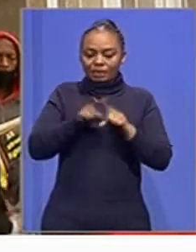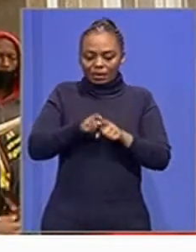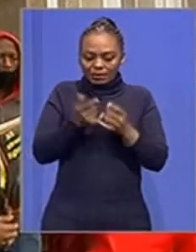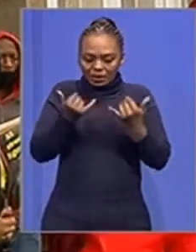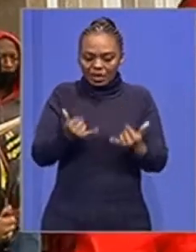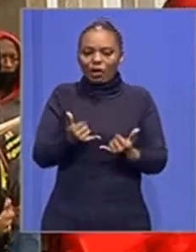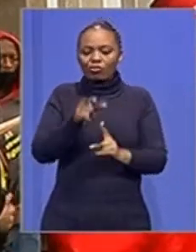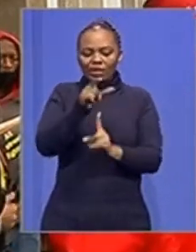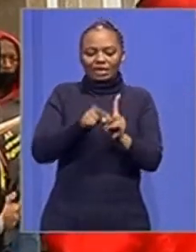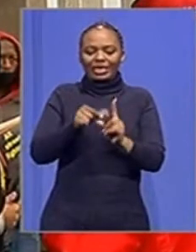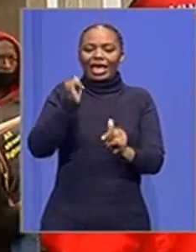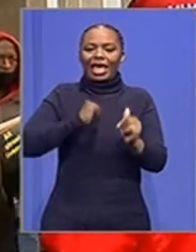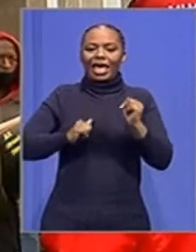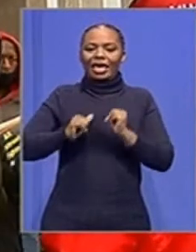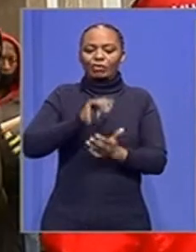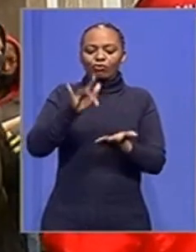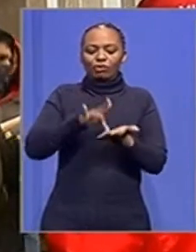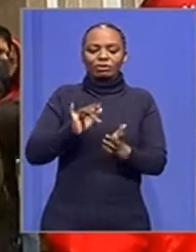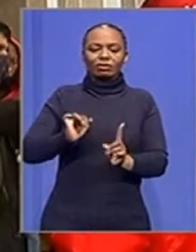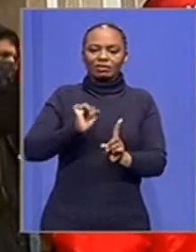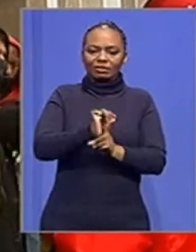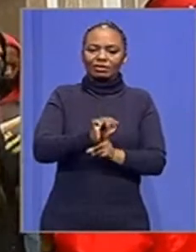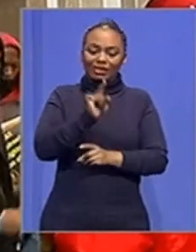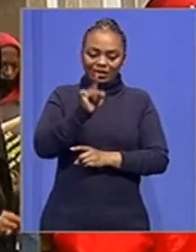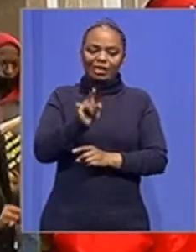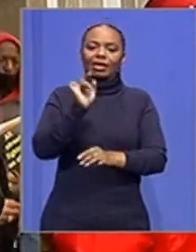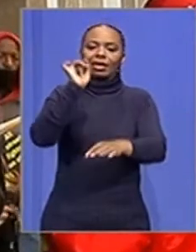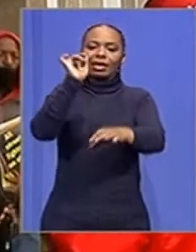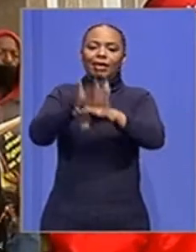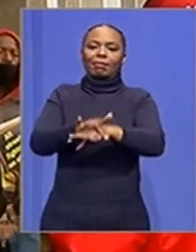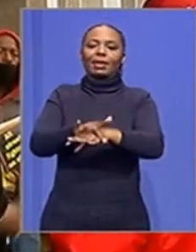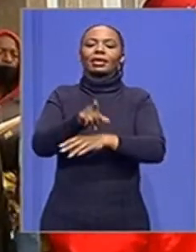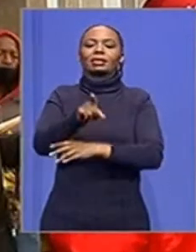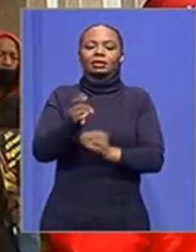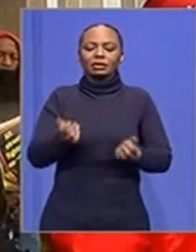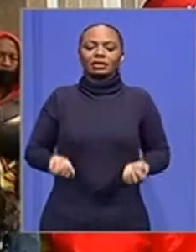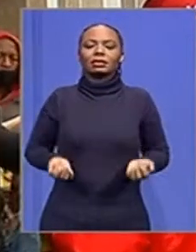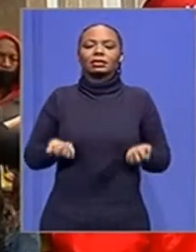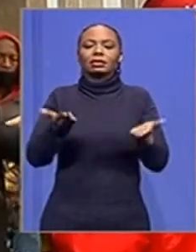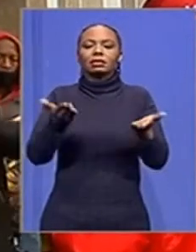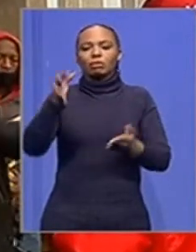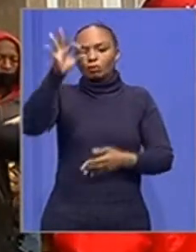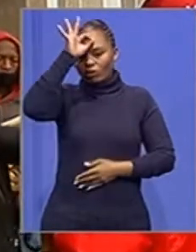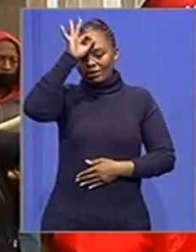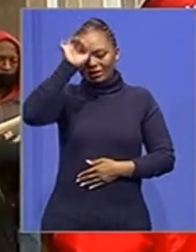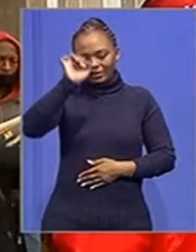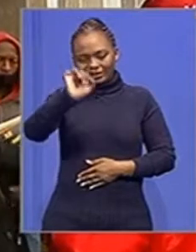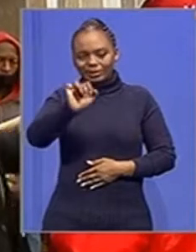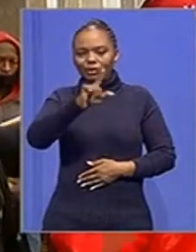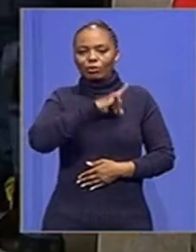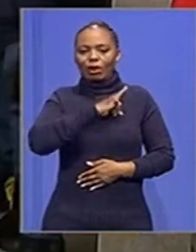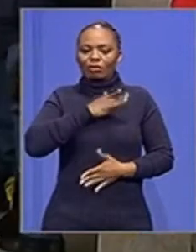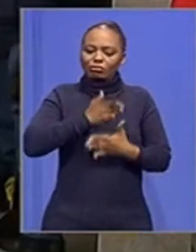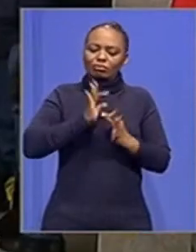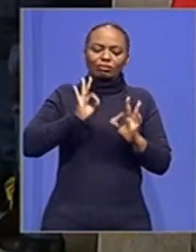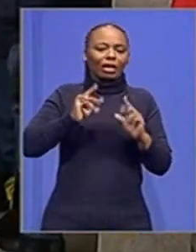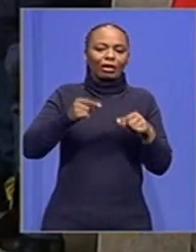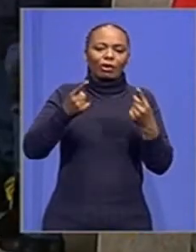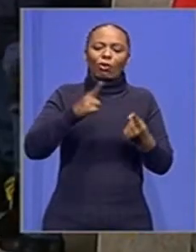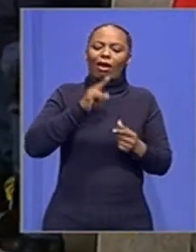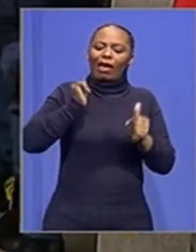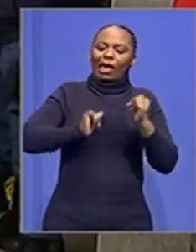acting. This we also think has had an impact on the ability of the police to function properly in the area. SACP e